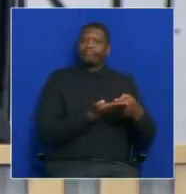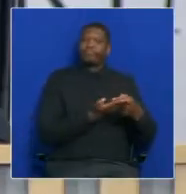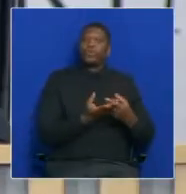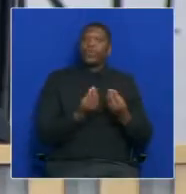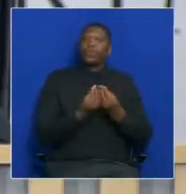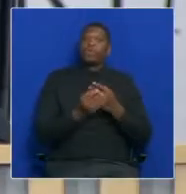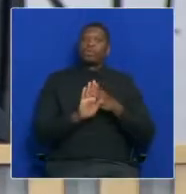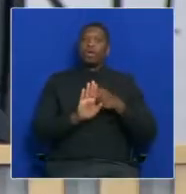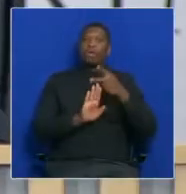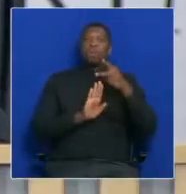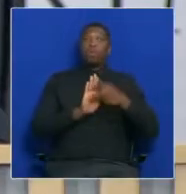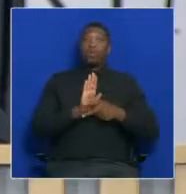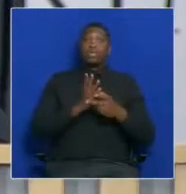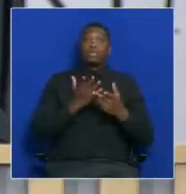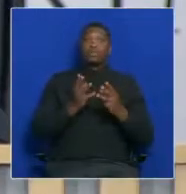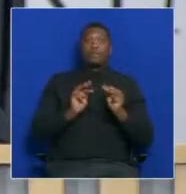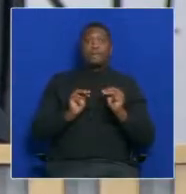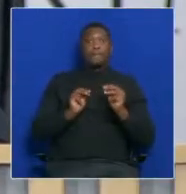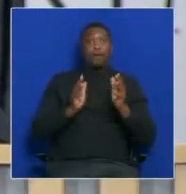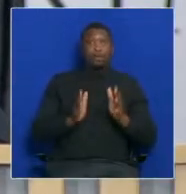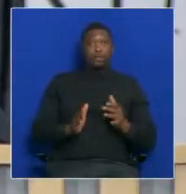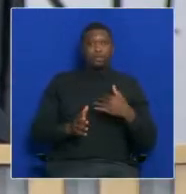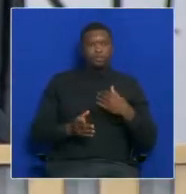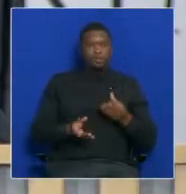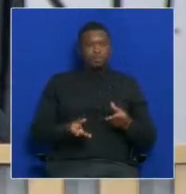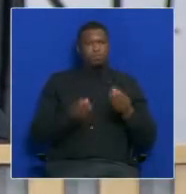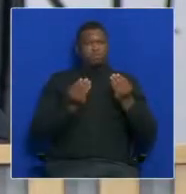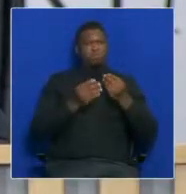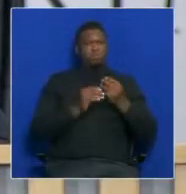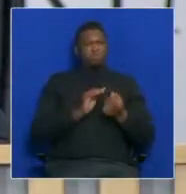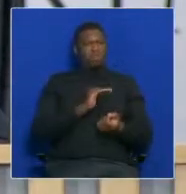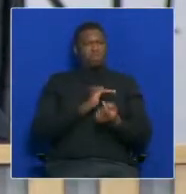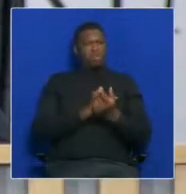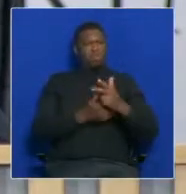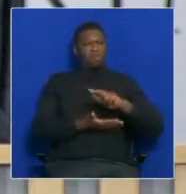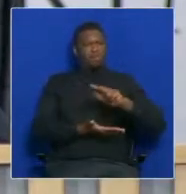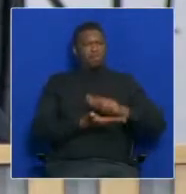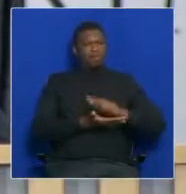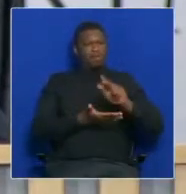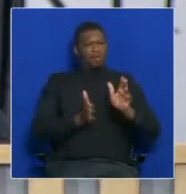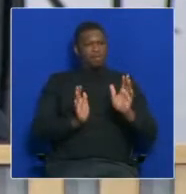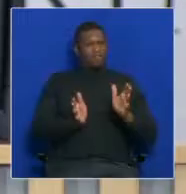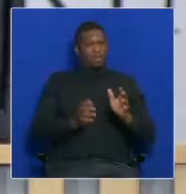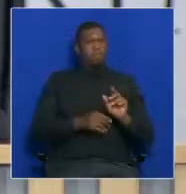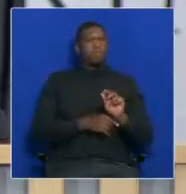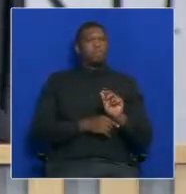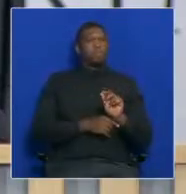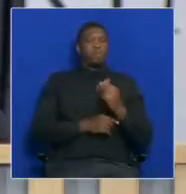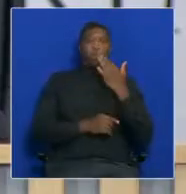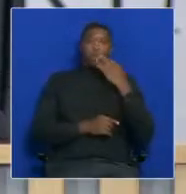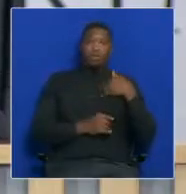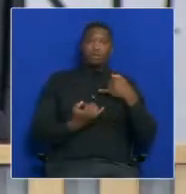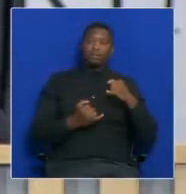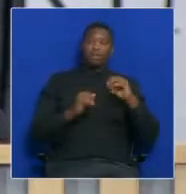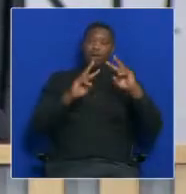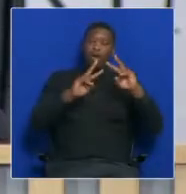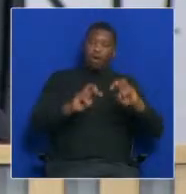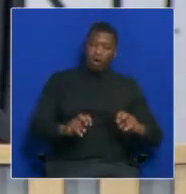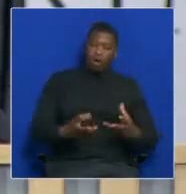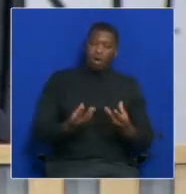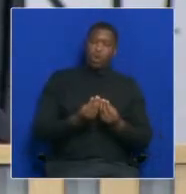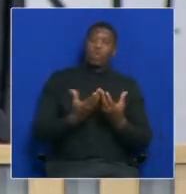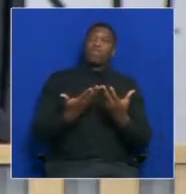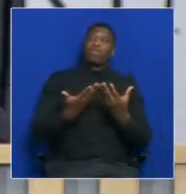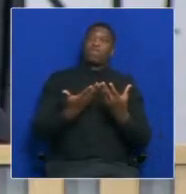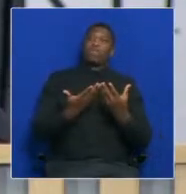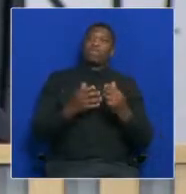out that there is this authorization on Project Golden. When I inquired further with the deputy, then the deputy